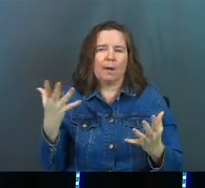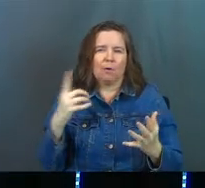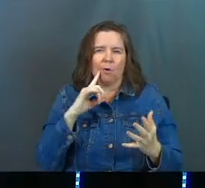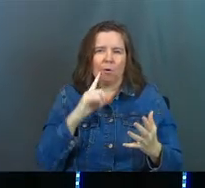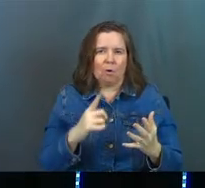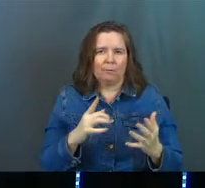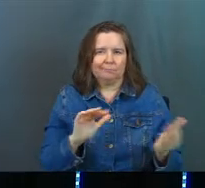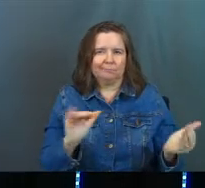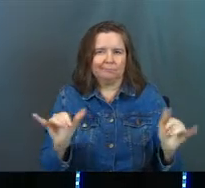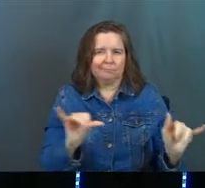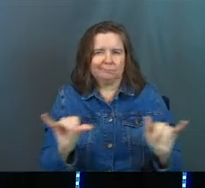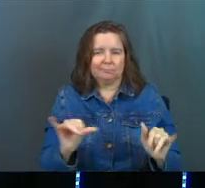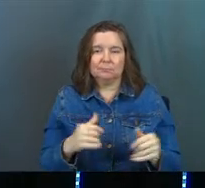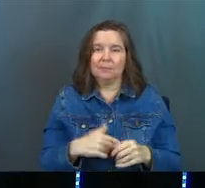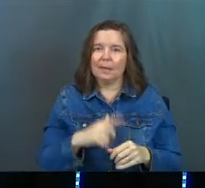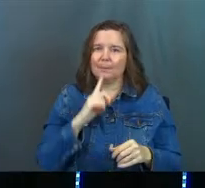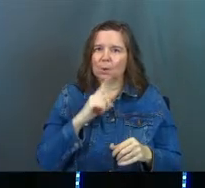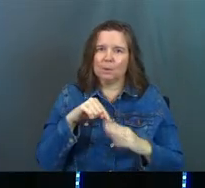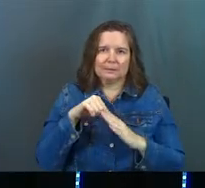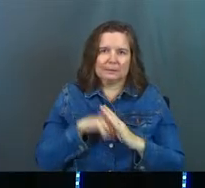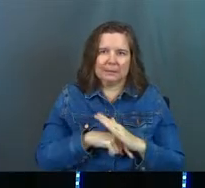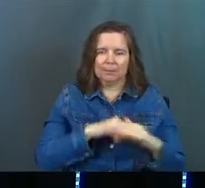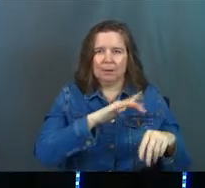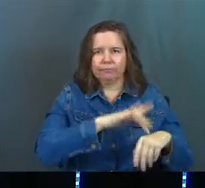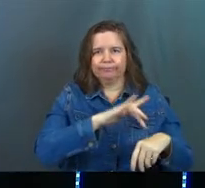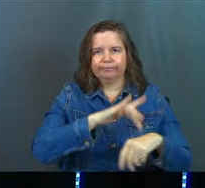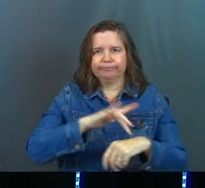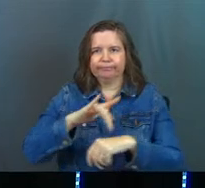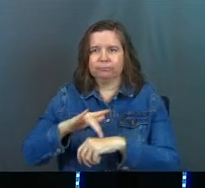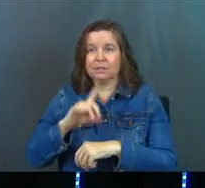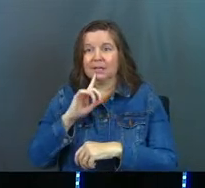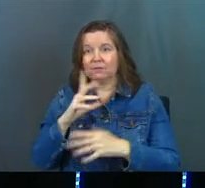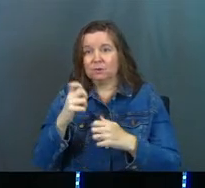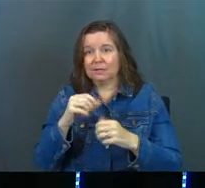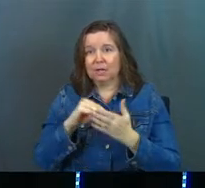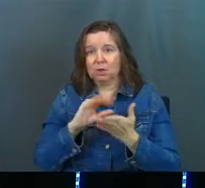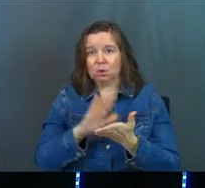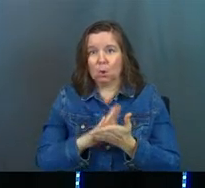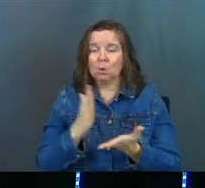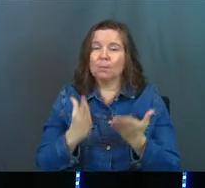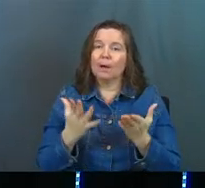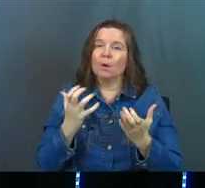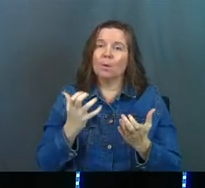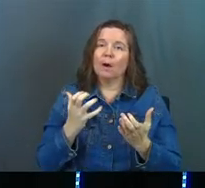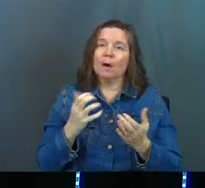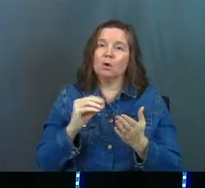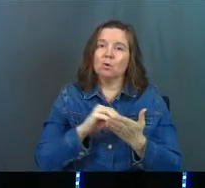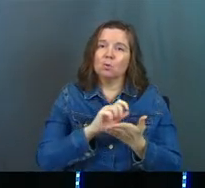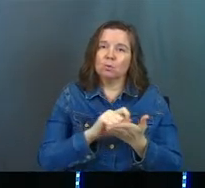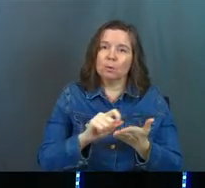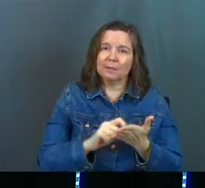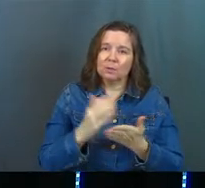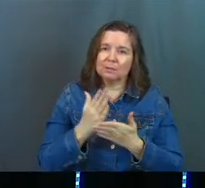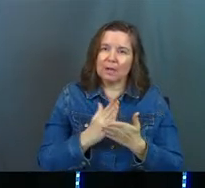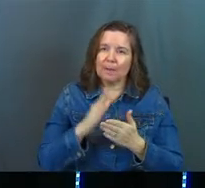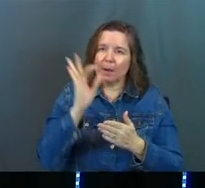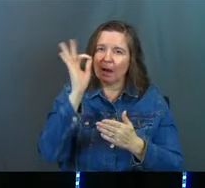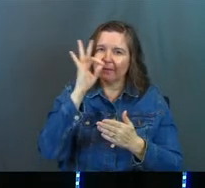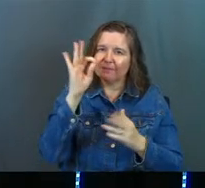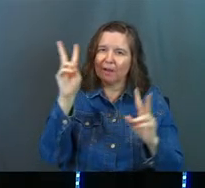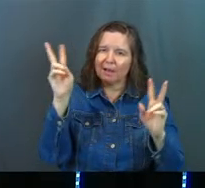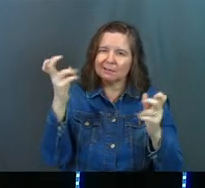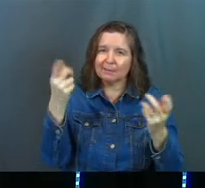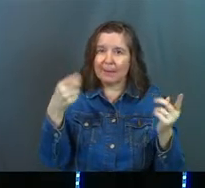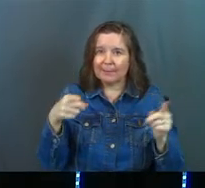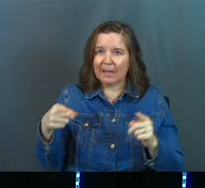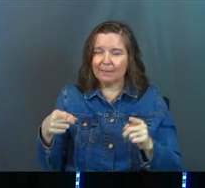I want you to see this. I'm not going to go super deep into these things, but if you are taking notes, you might want to write down some of the foxes that might be going